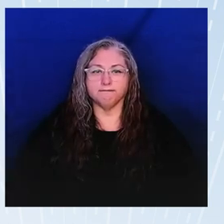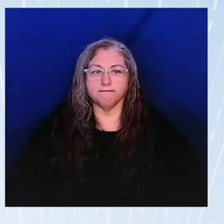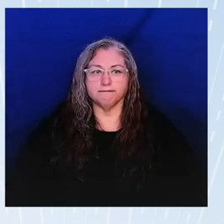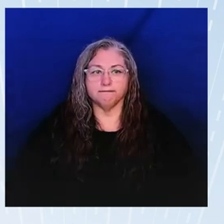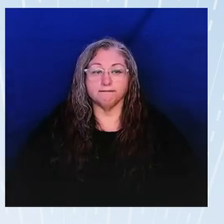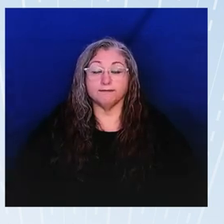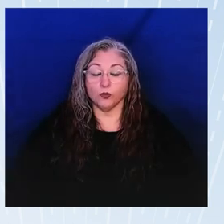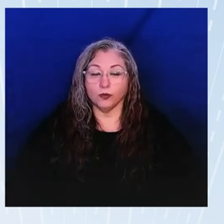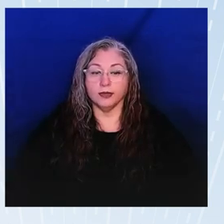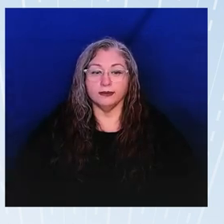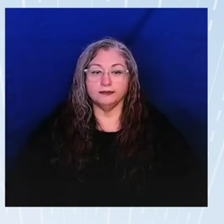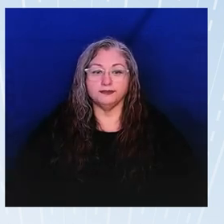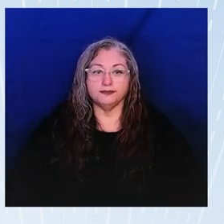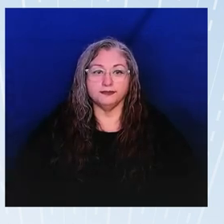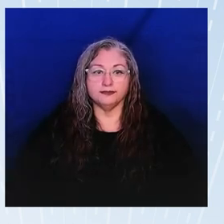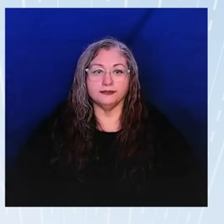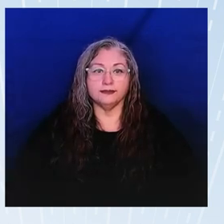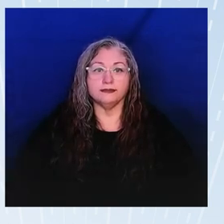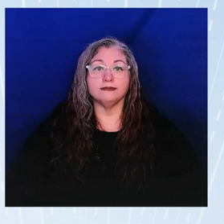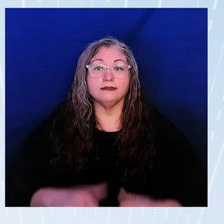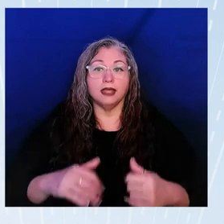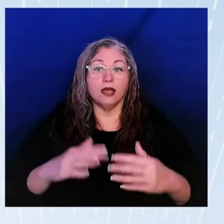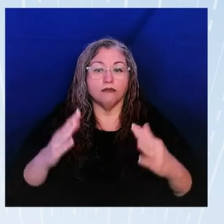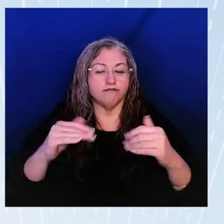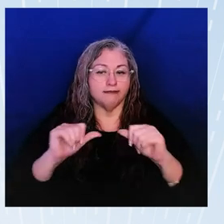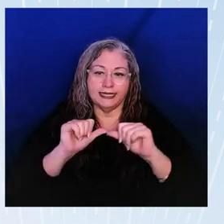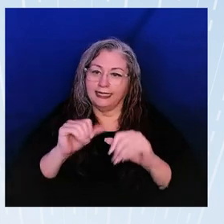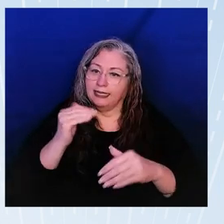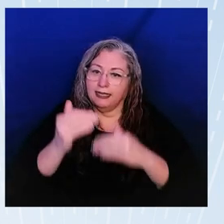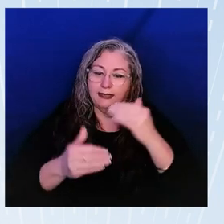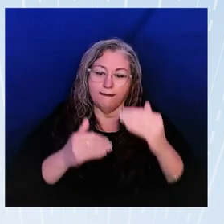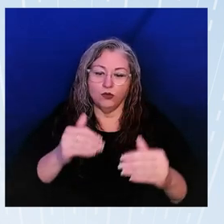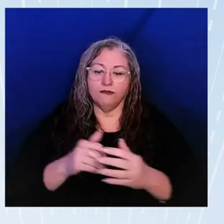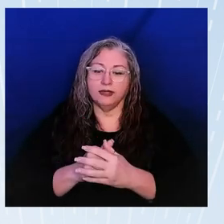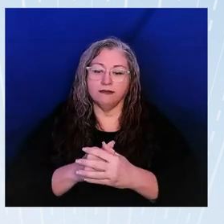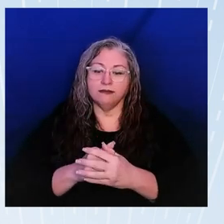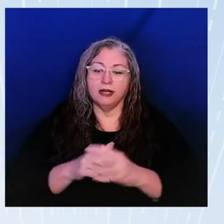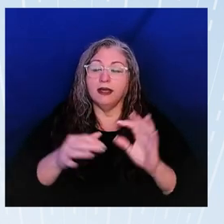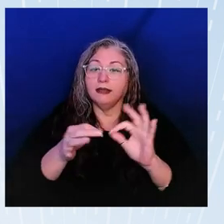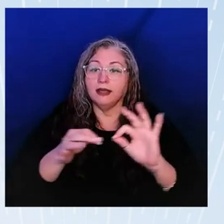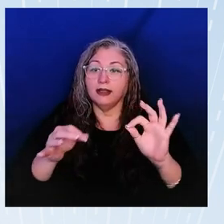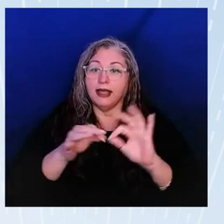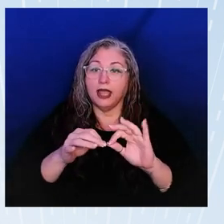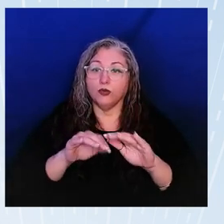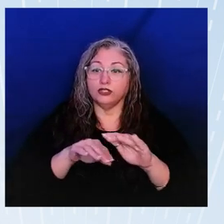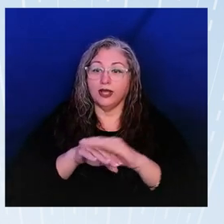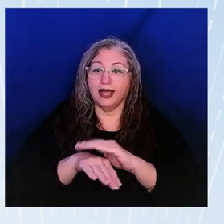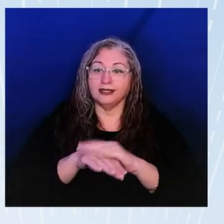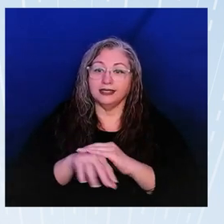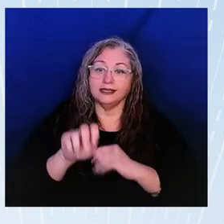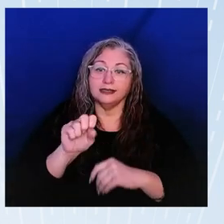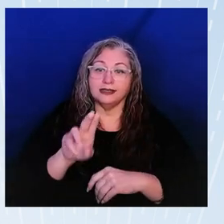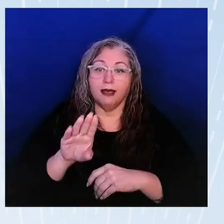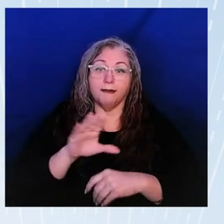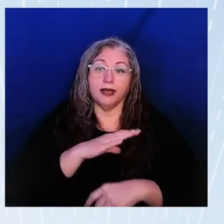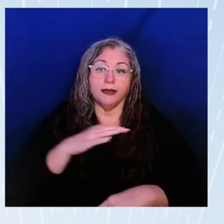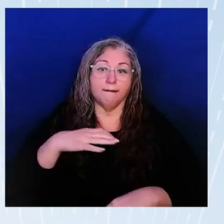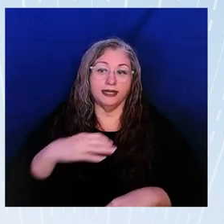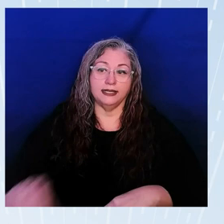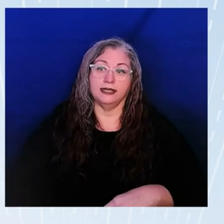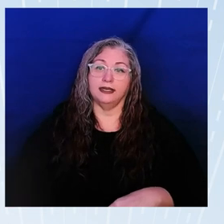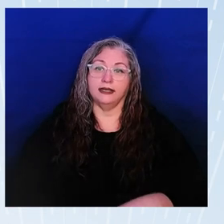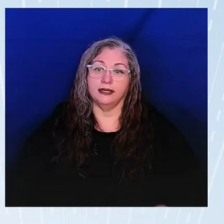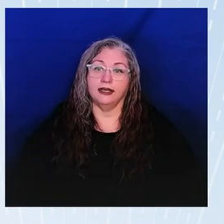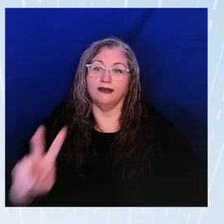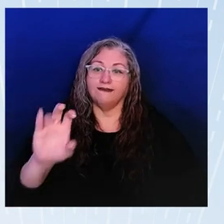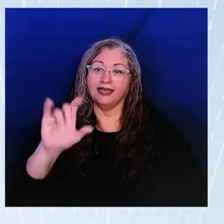All right, we are going to keep moving then. The Language Access Subcommittee. Victoria, I believe